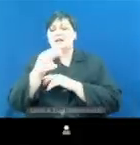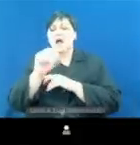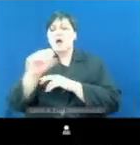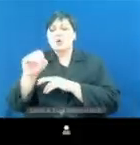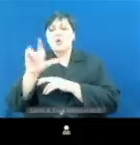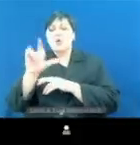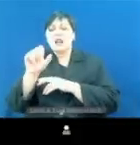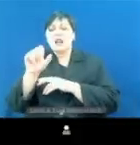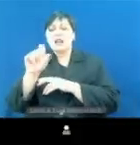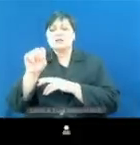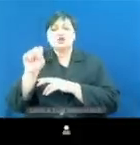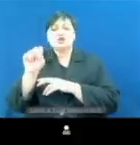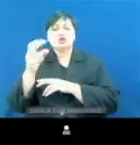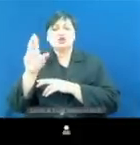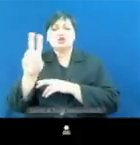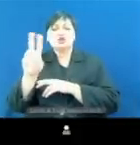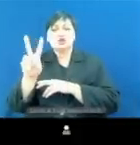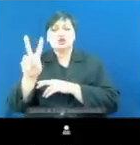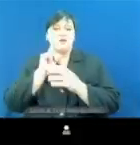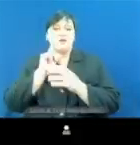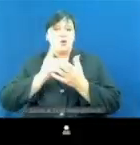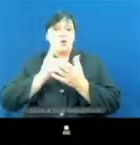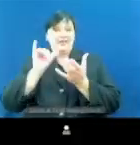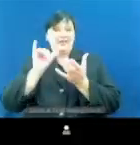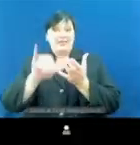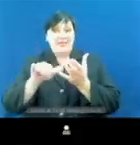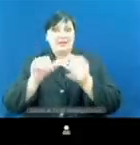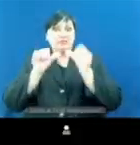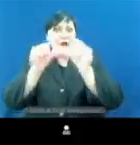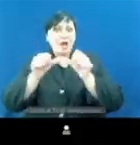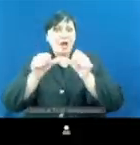a discussion of that ongoing collaborative,